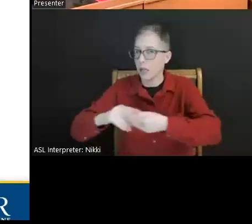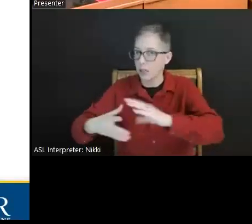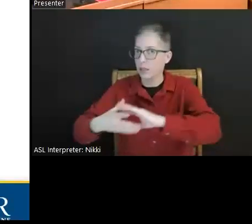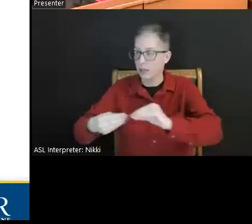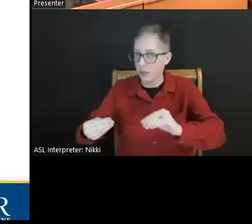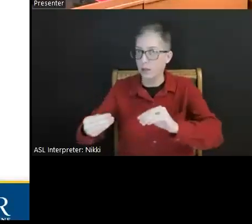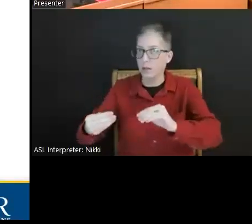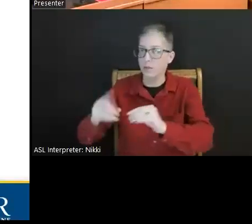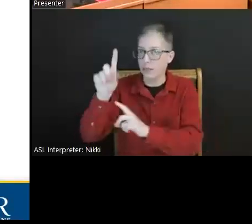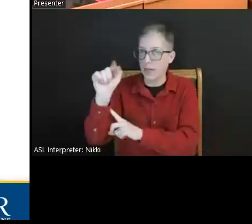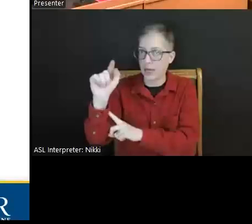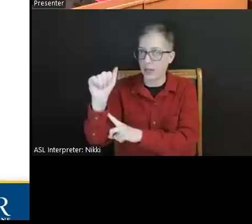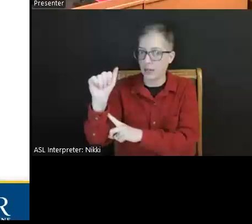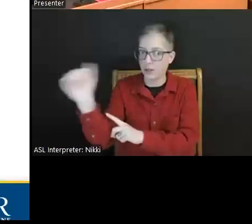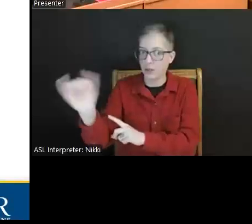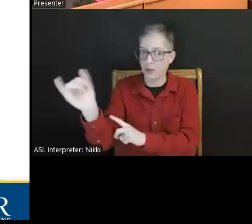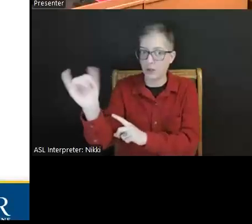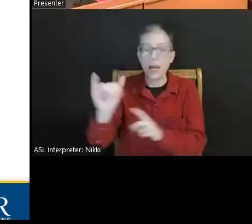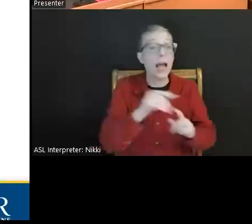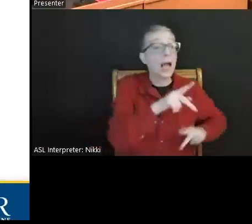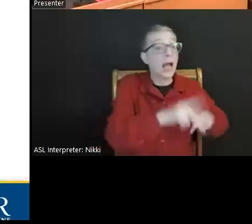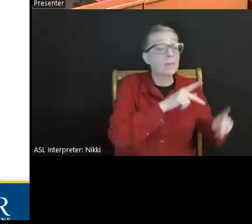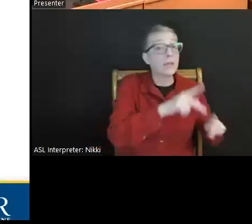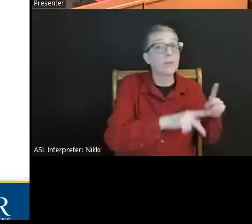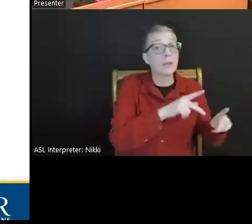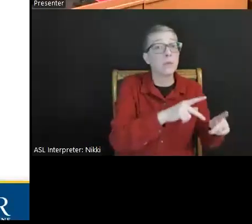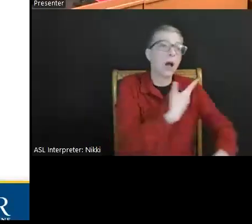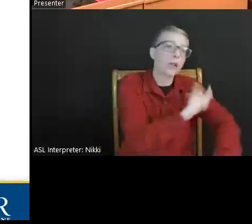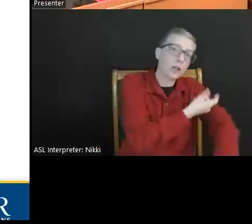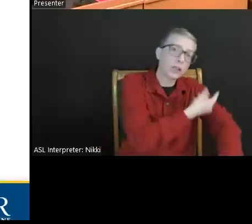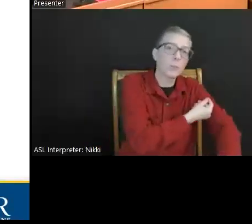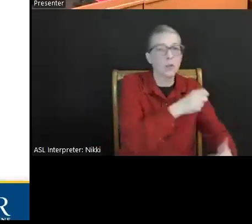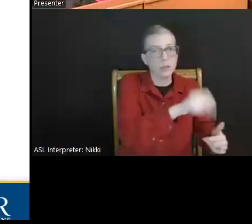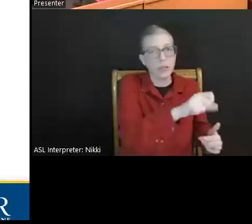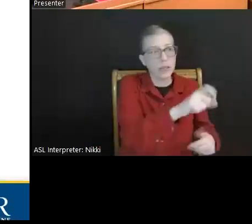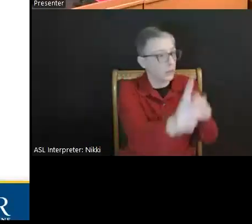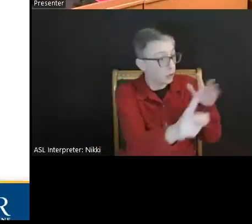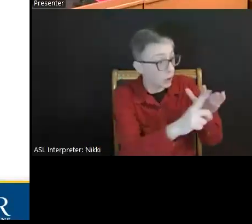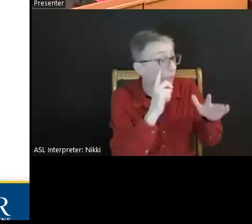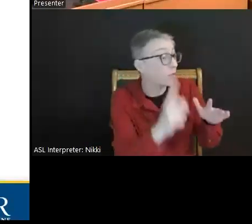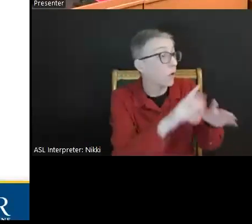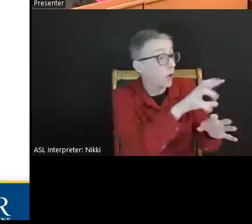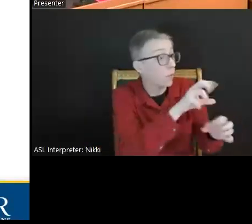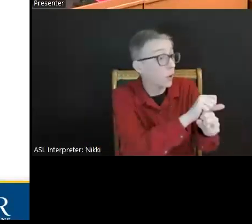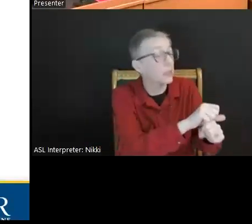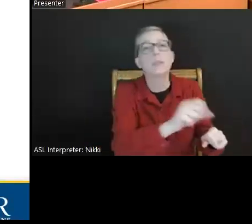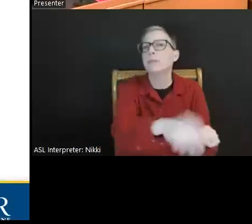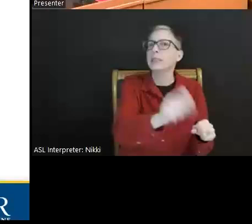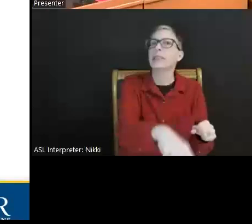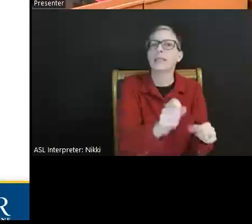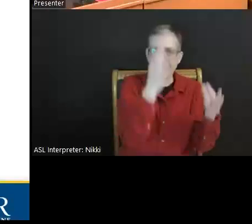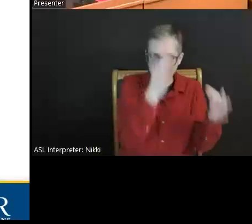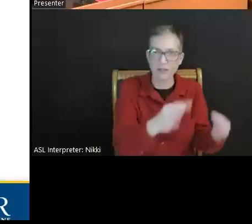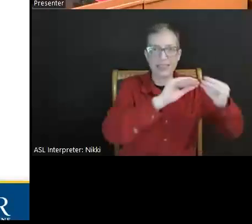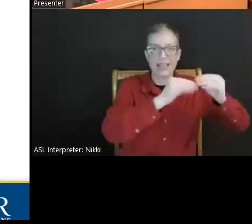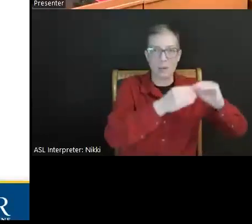just, people taking their injectables, that's huge. Showing up to appointments, like, for sure. But hearing some of their